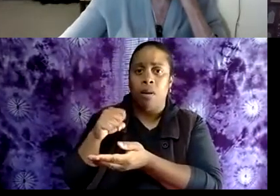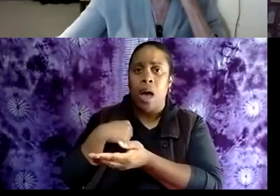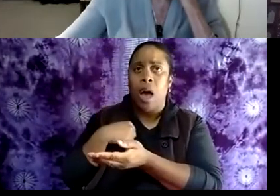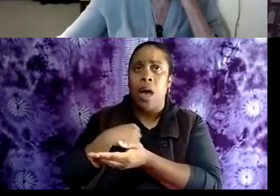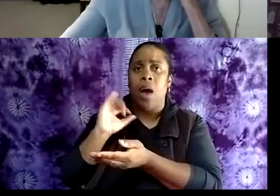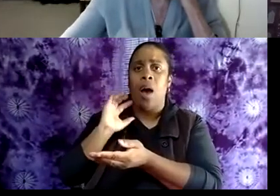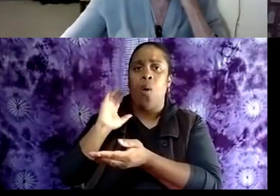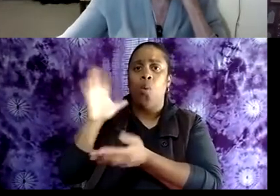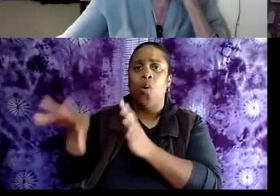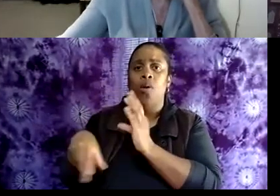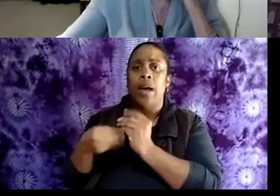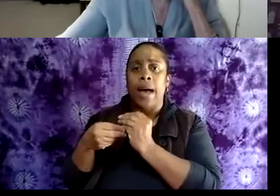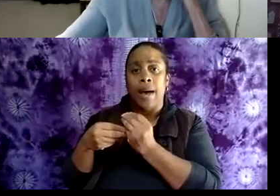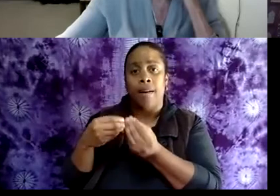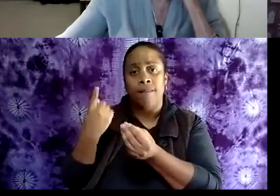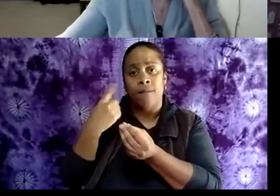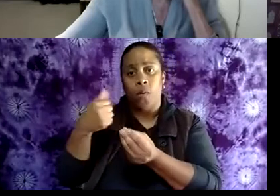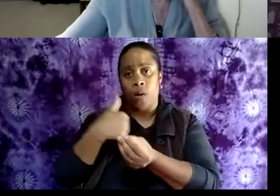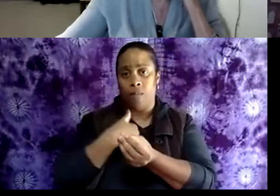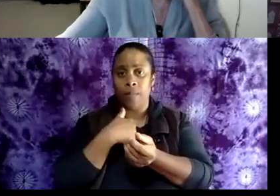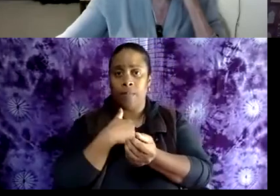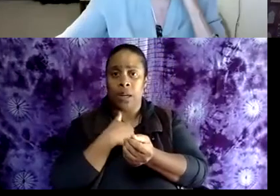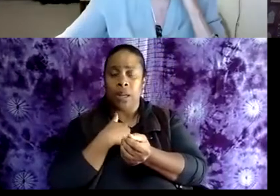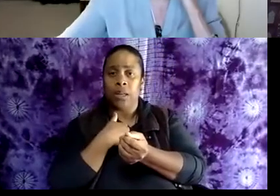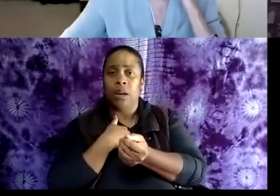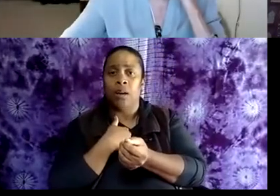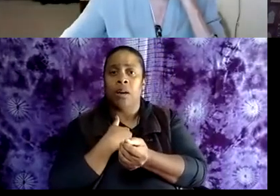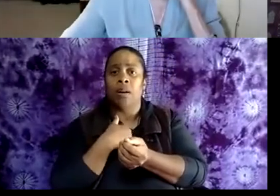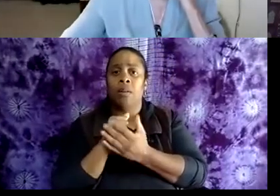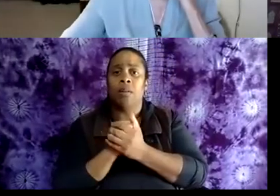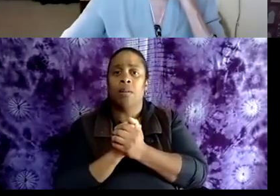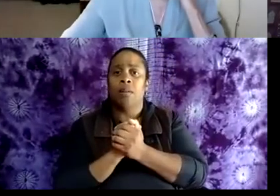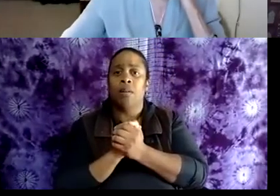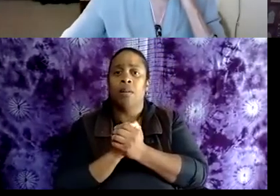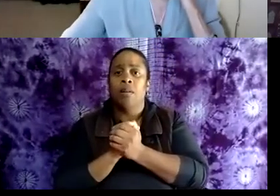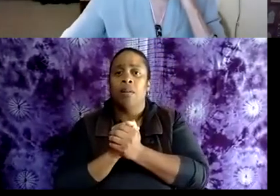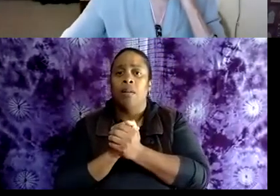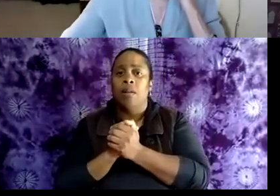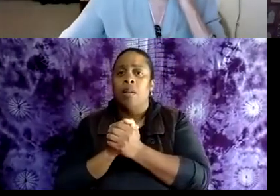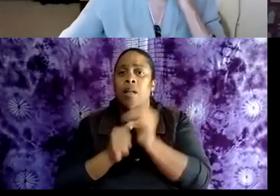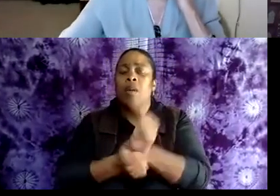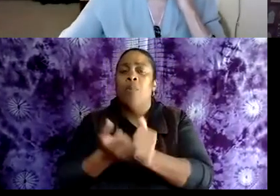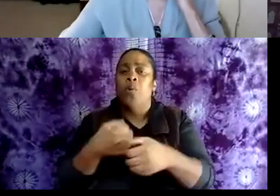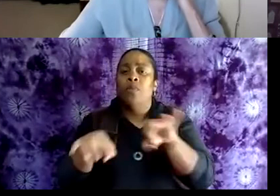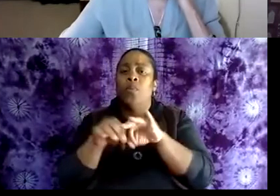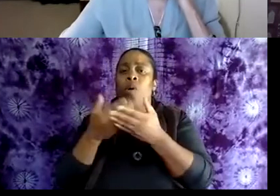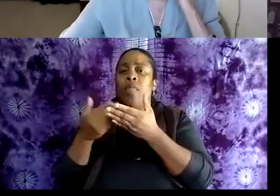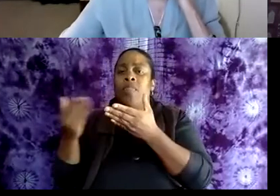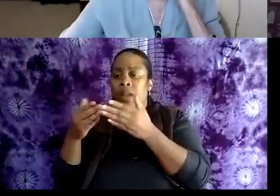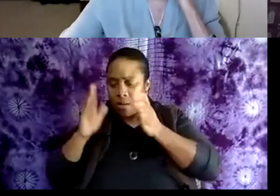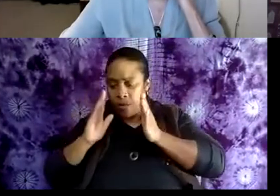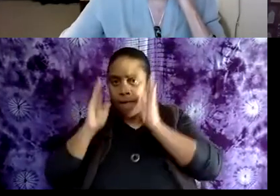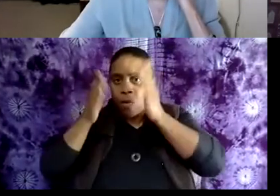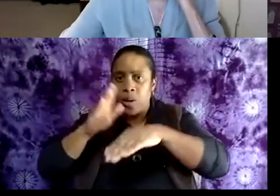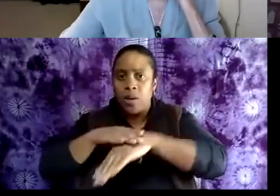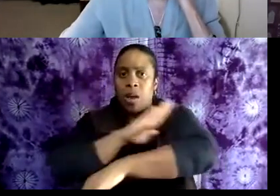in that for me, rather than, the most important thing is to focus on the energy and how you feel.